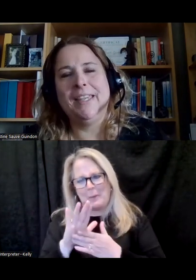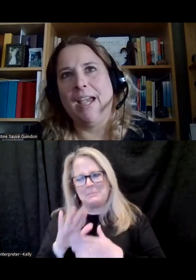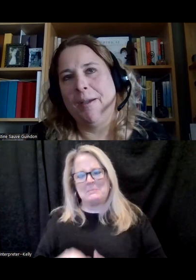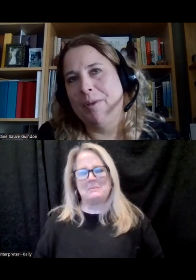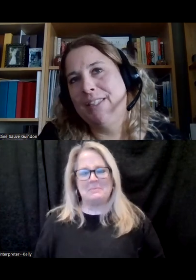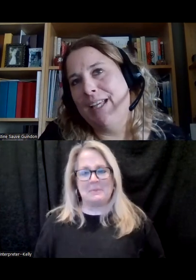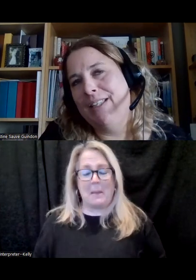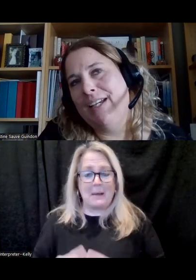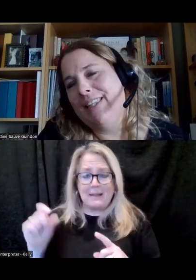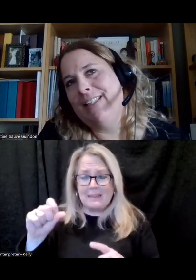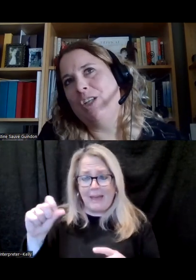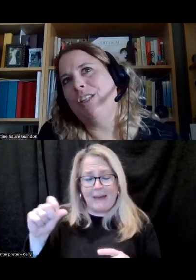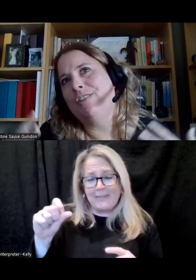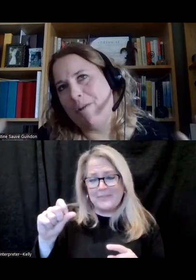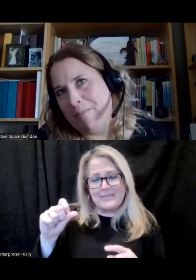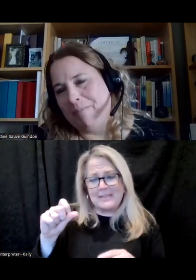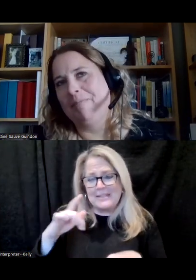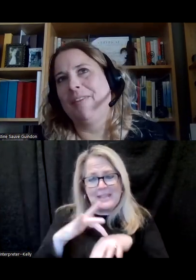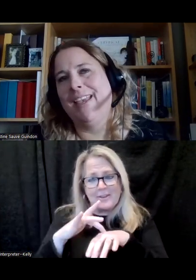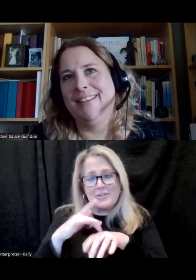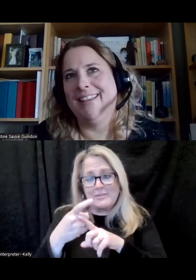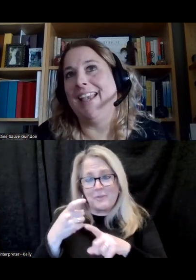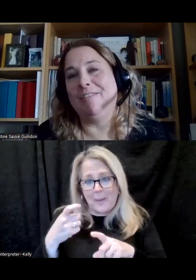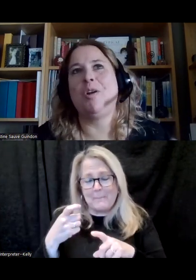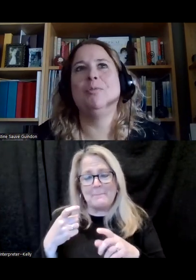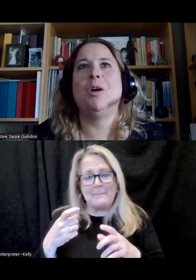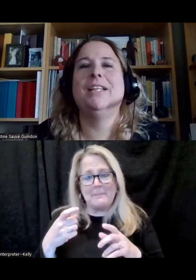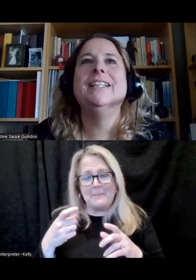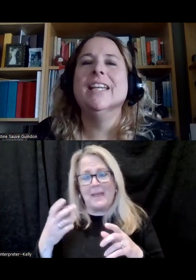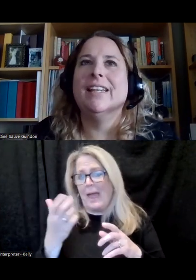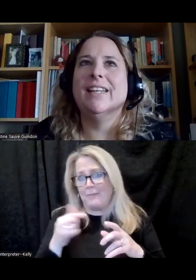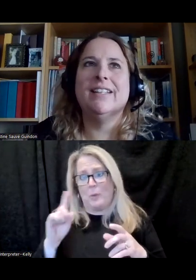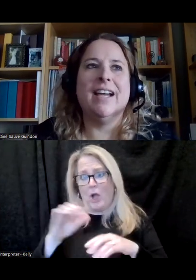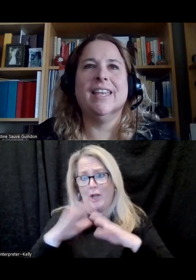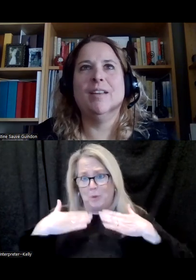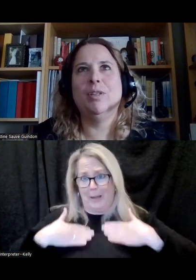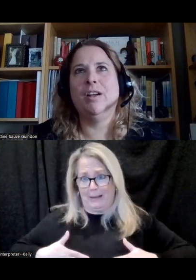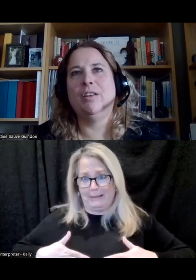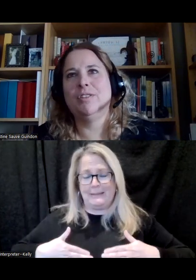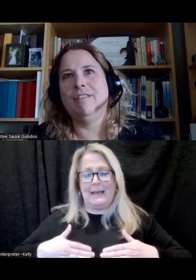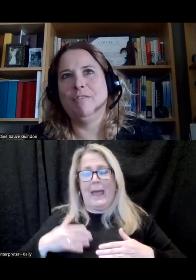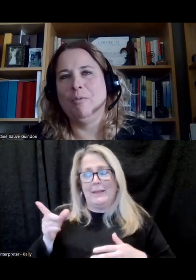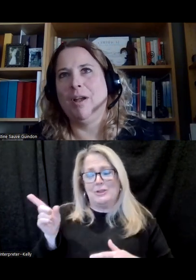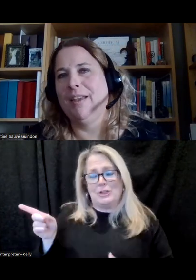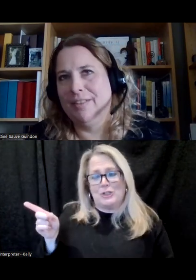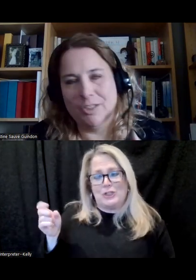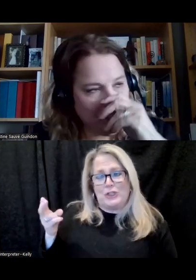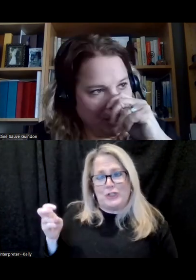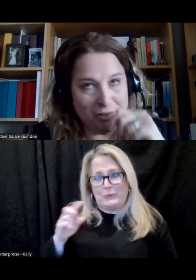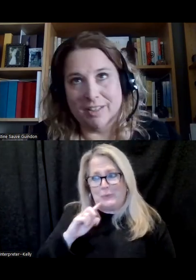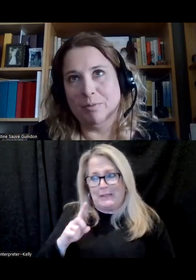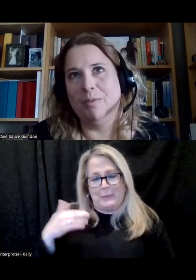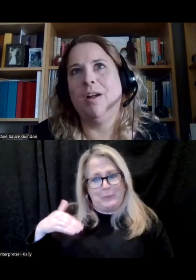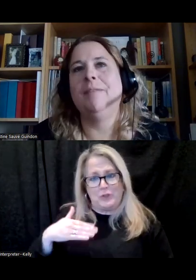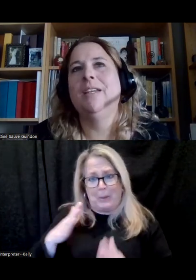But yeah, but the touch is from everywhere on your body. And Ariane really got herself well. That she